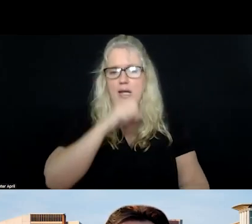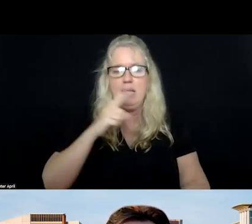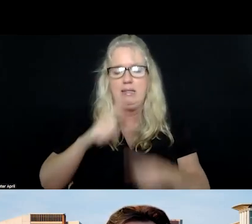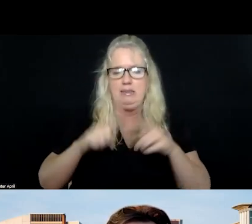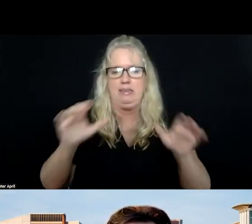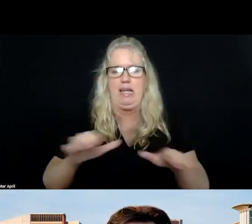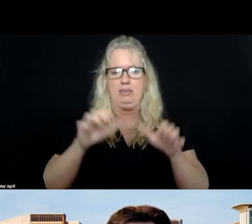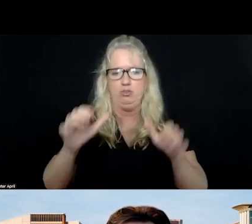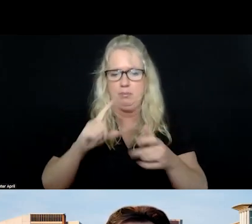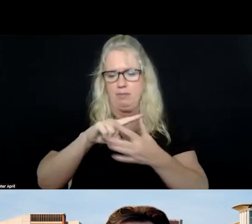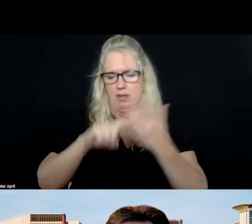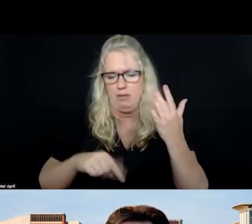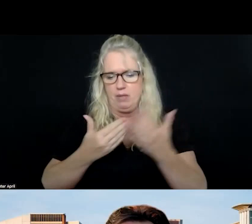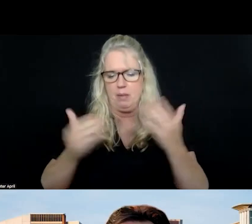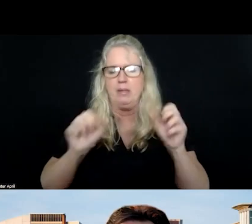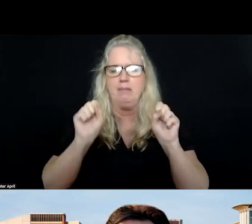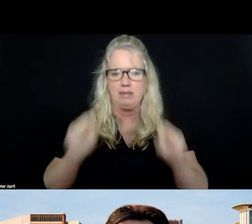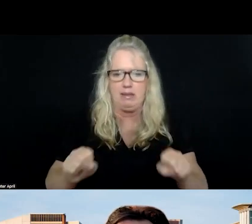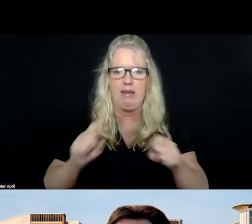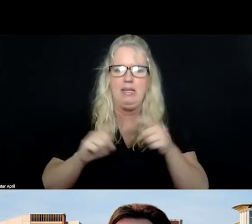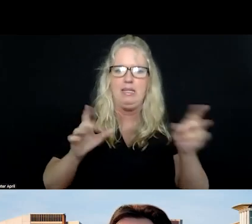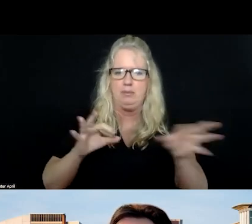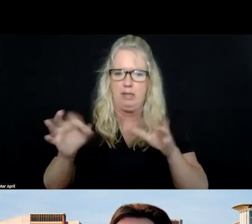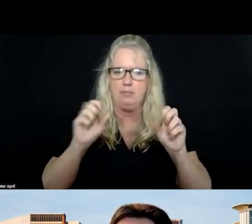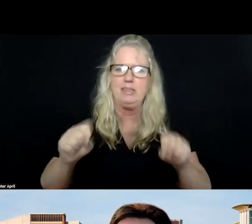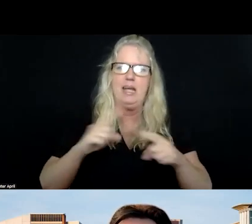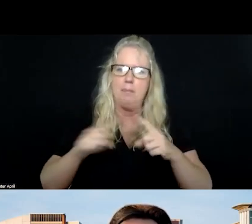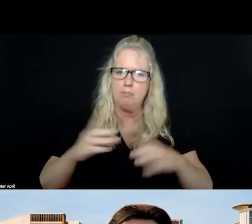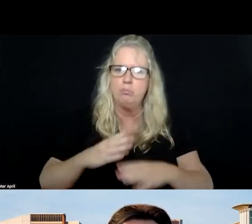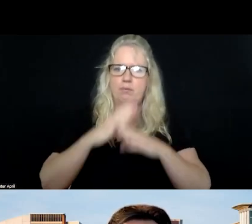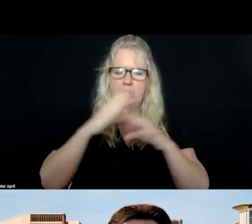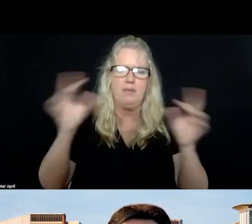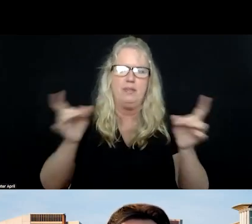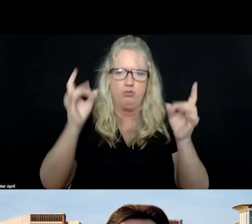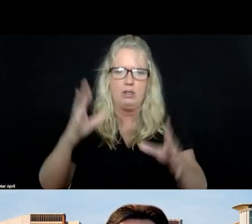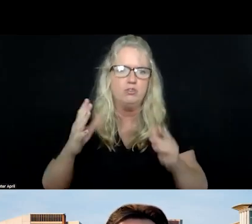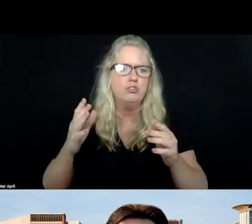knowledge of the factors that can help explain and prevent the tragedies. Next slide.